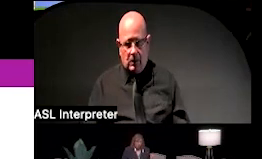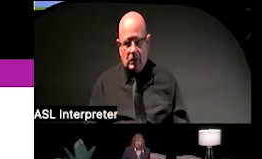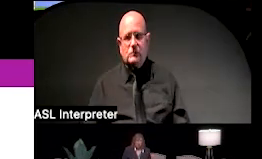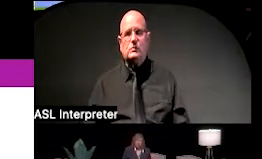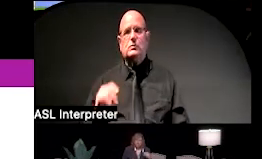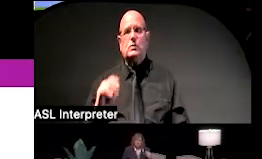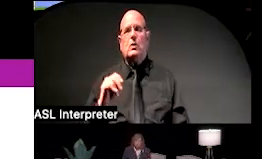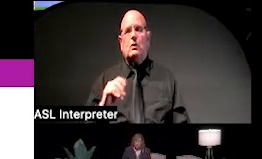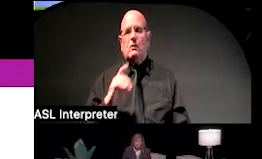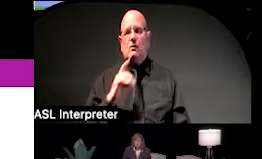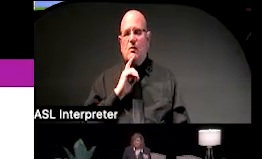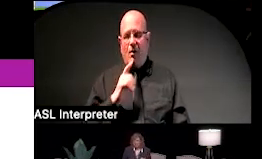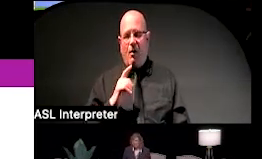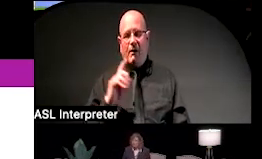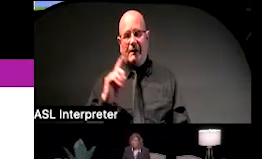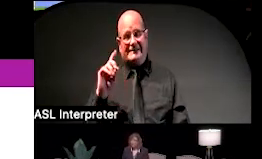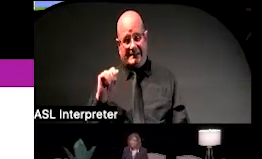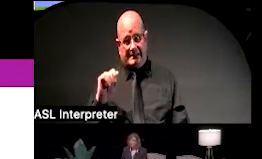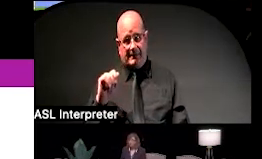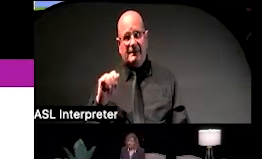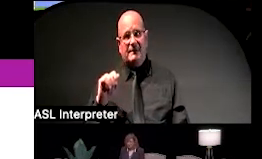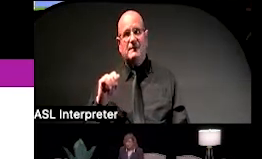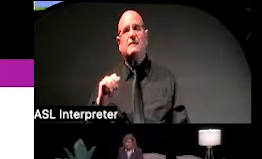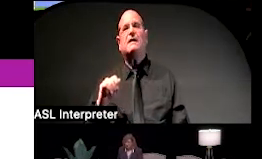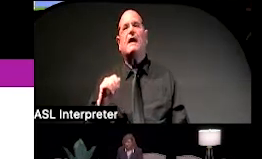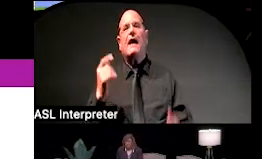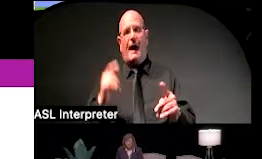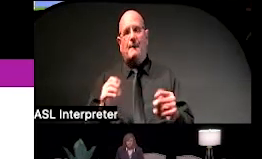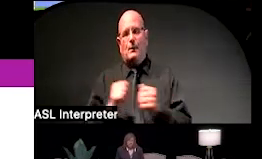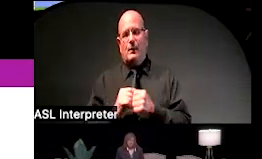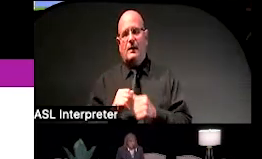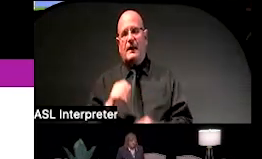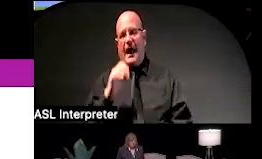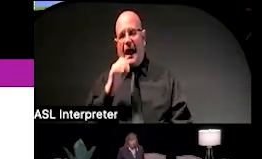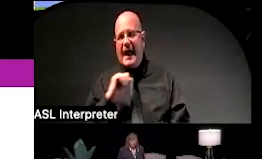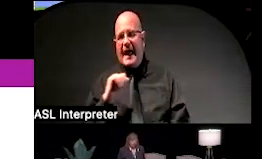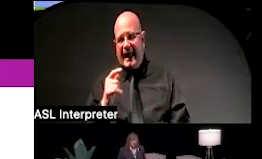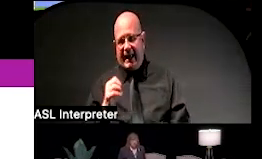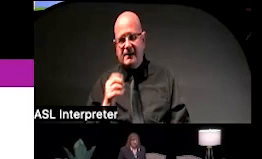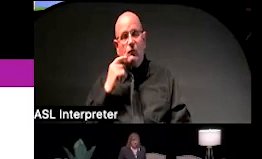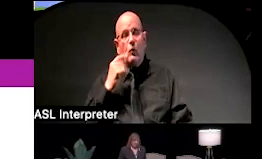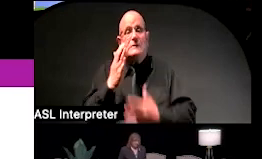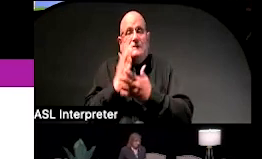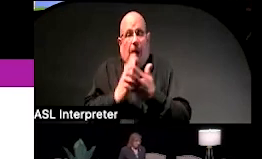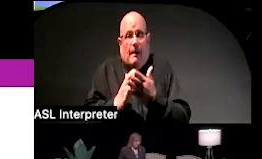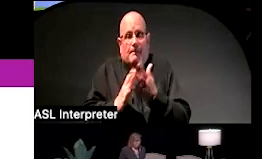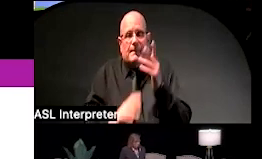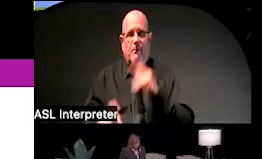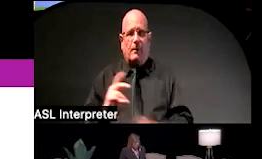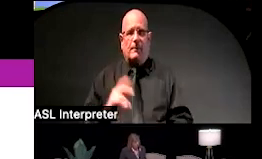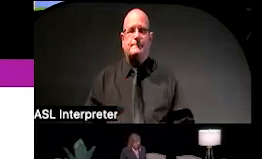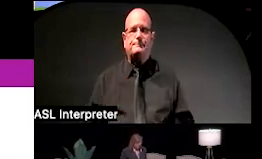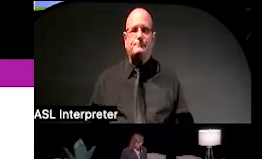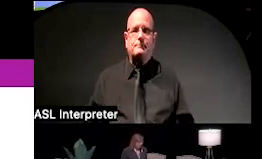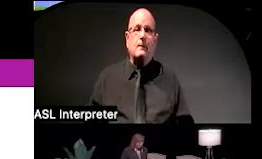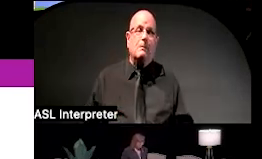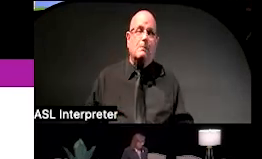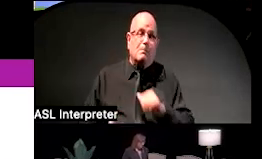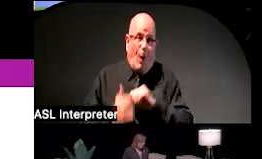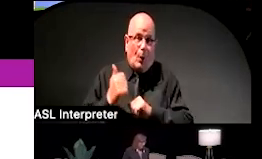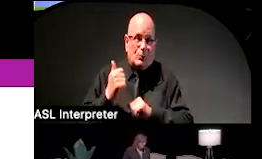There are disabilities that come with aging for some people, most